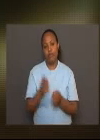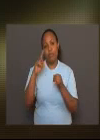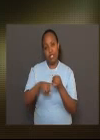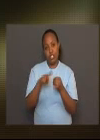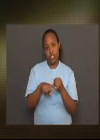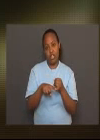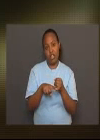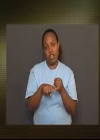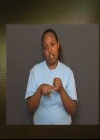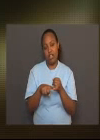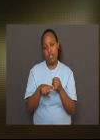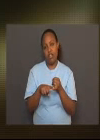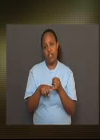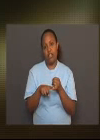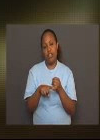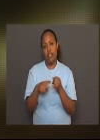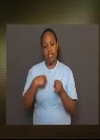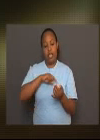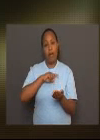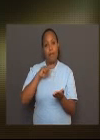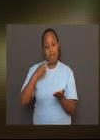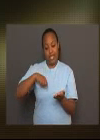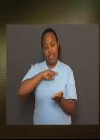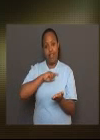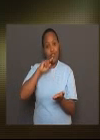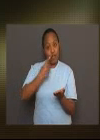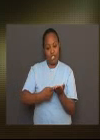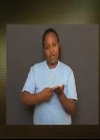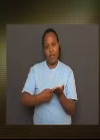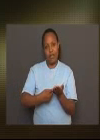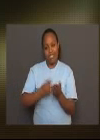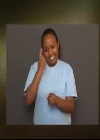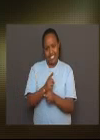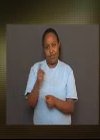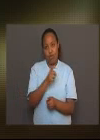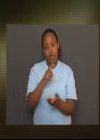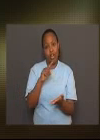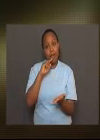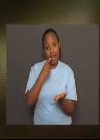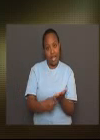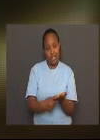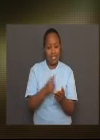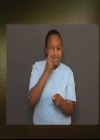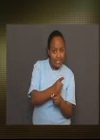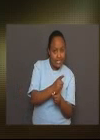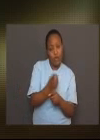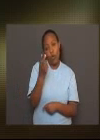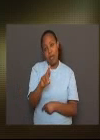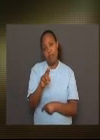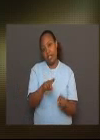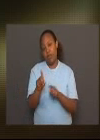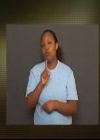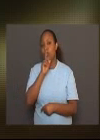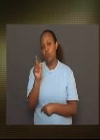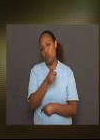Finally, we must verify our information to make sure that it is accurate and